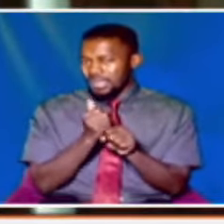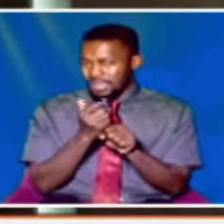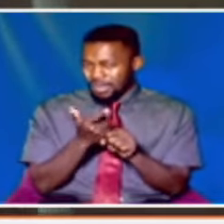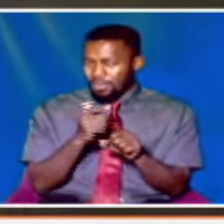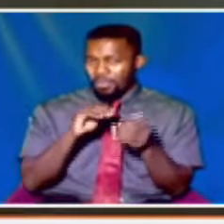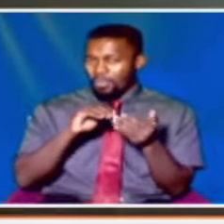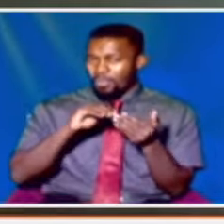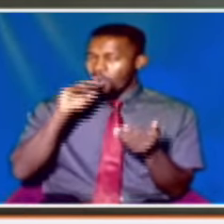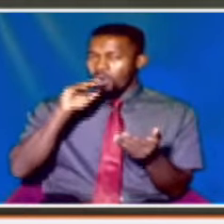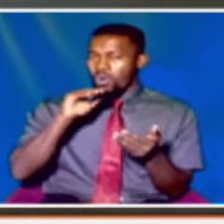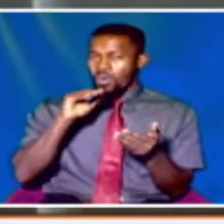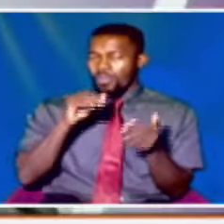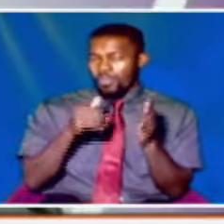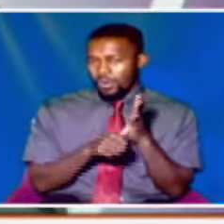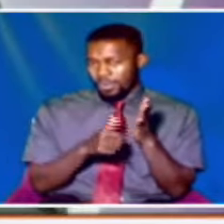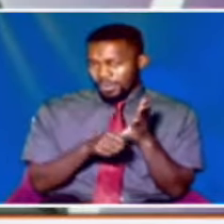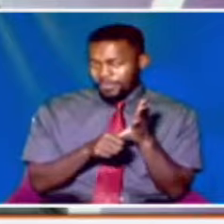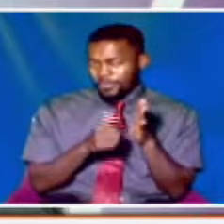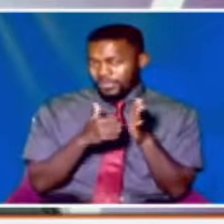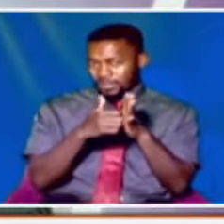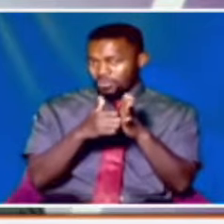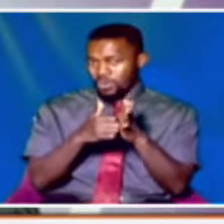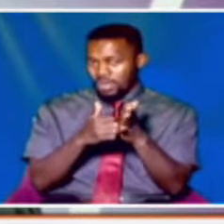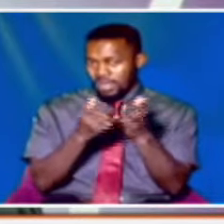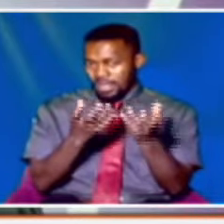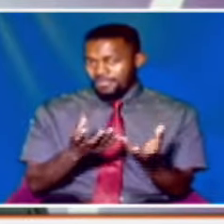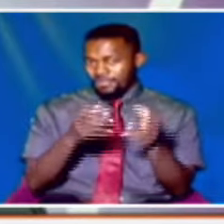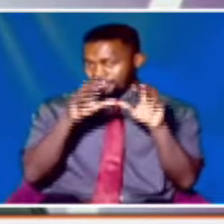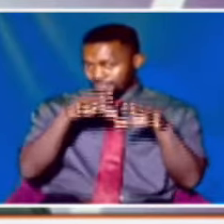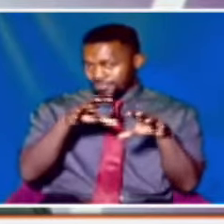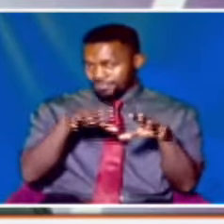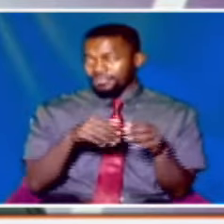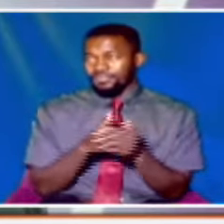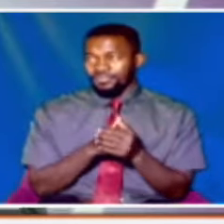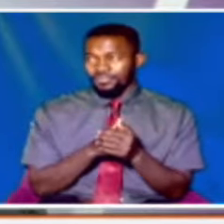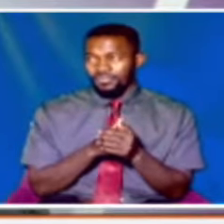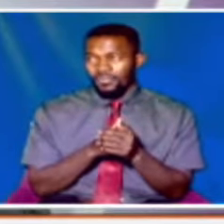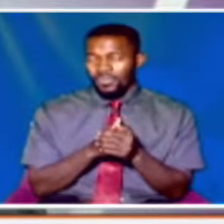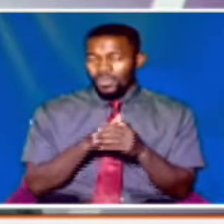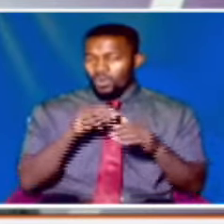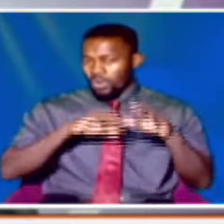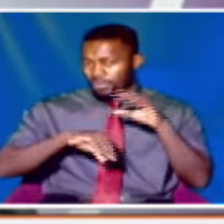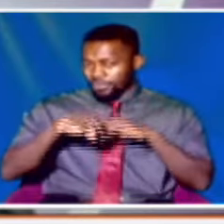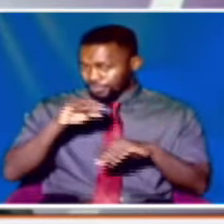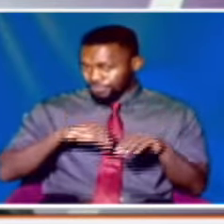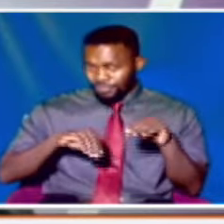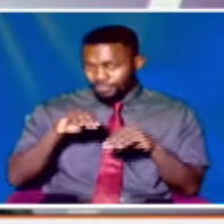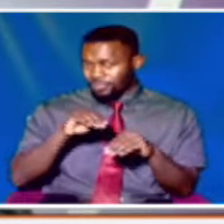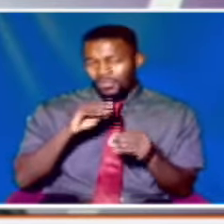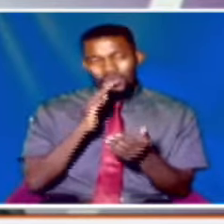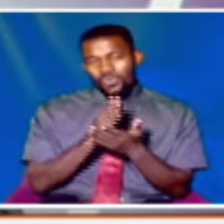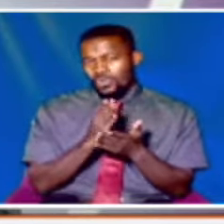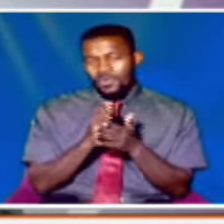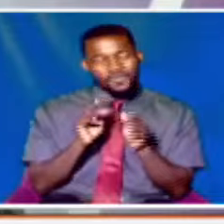like floods. These floods have shown us also that corruption has got a price in